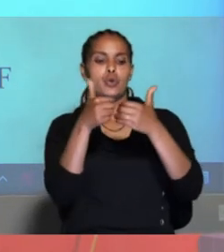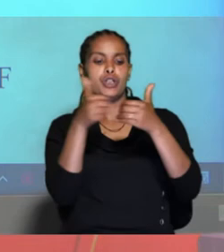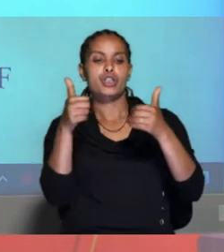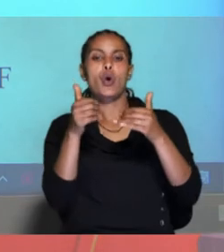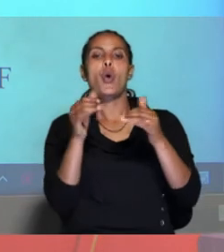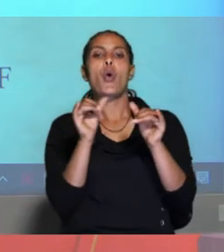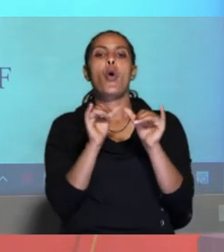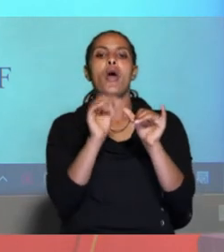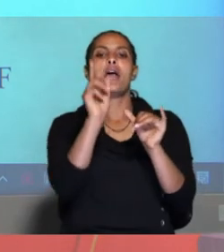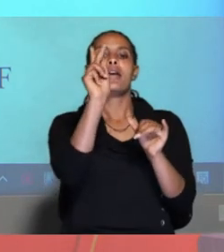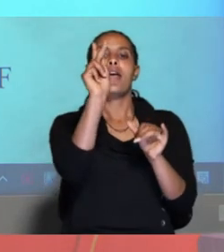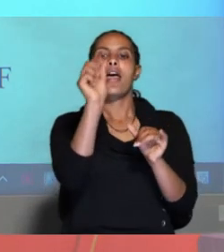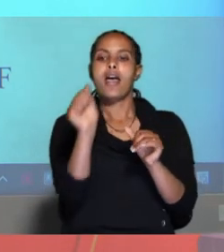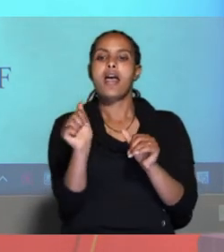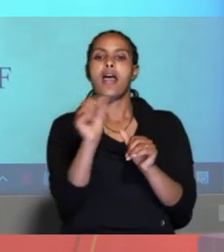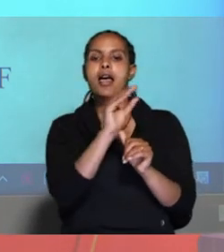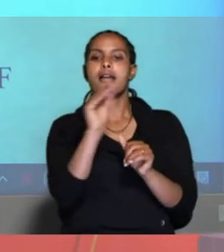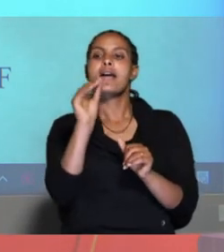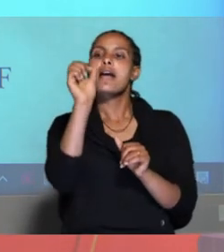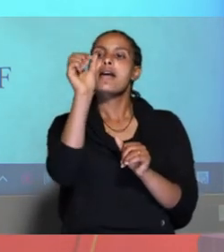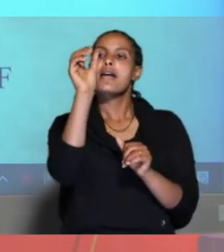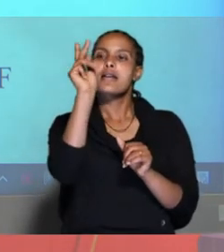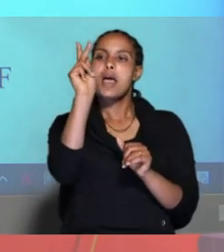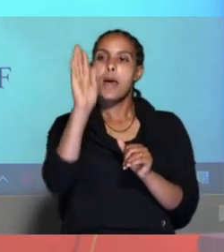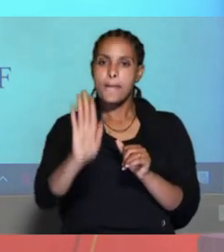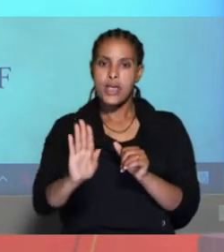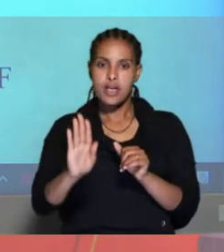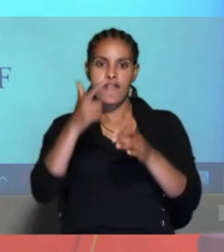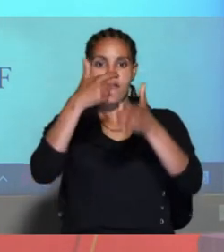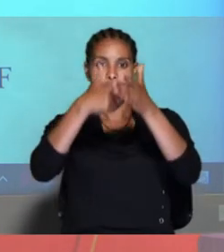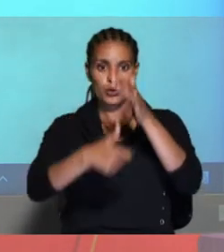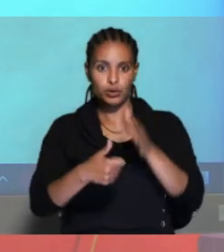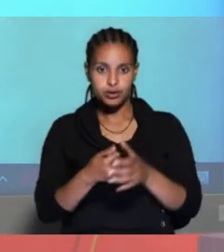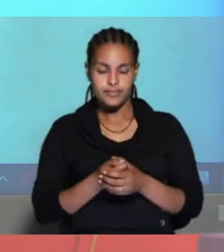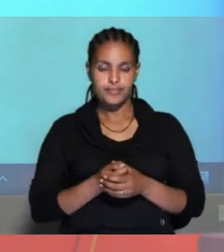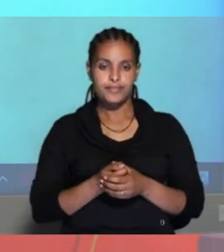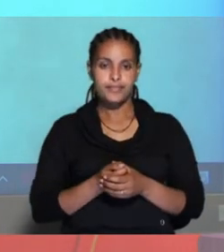constants, Ka and Kb values.